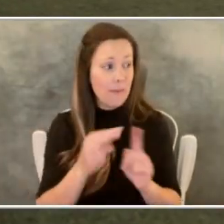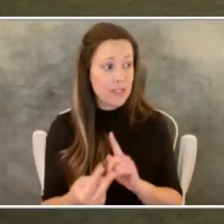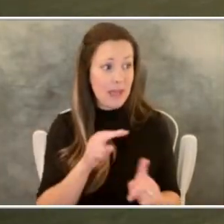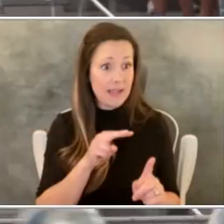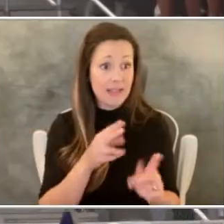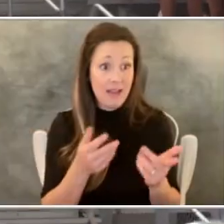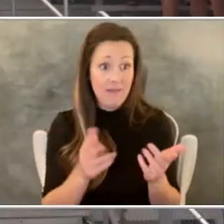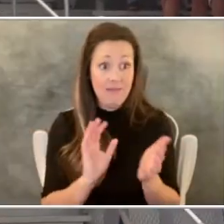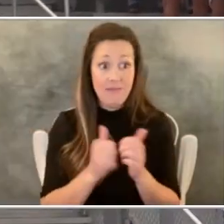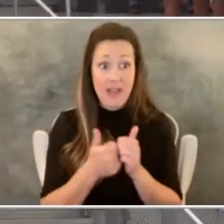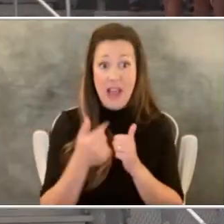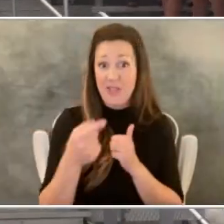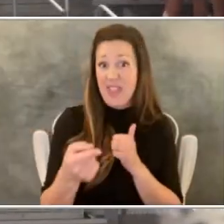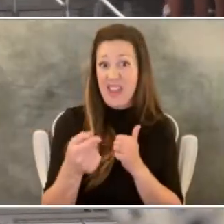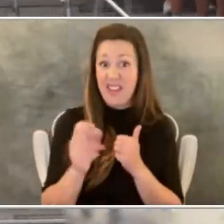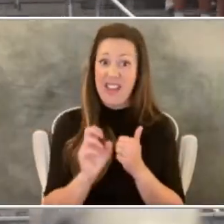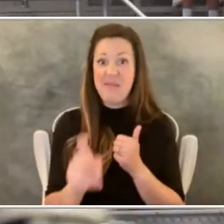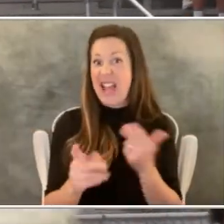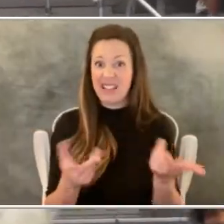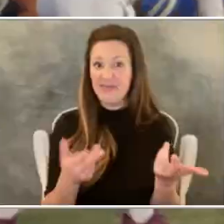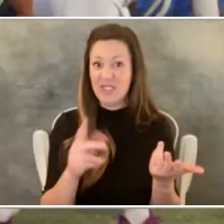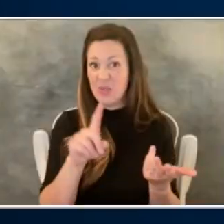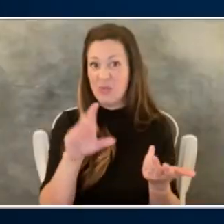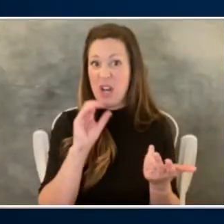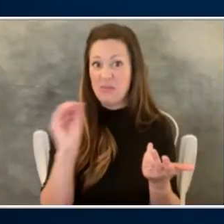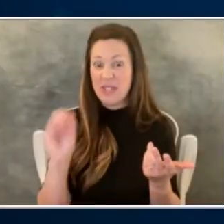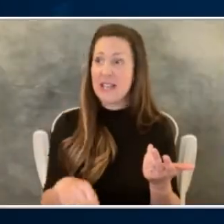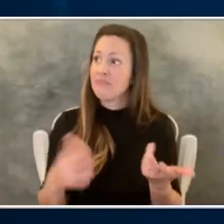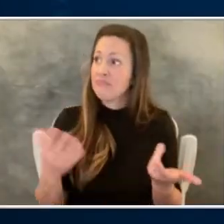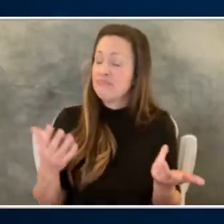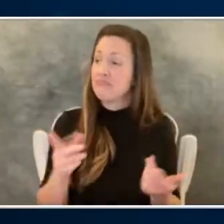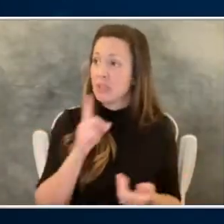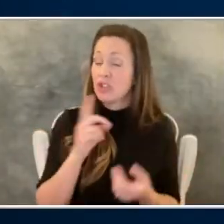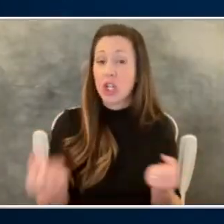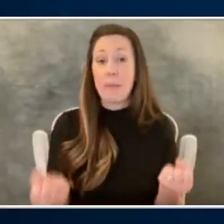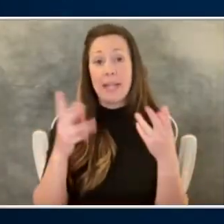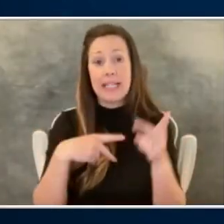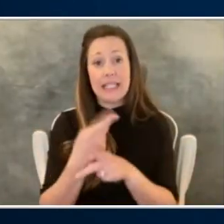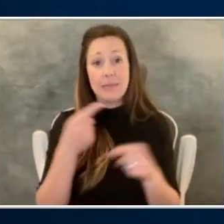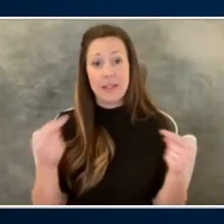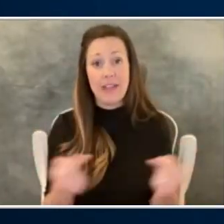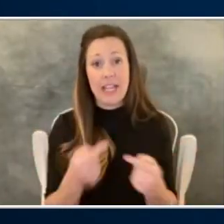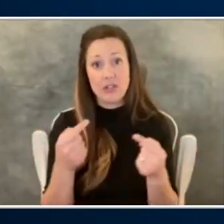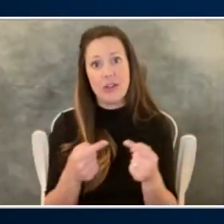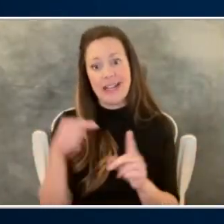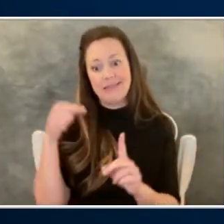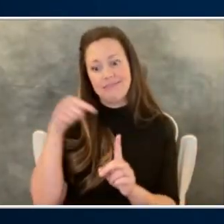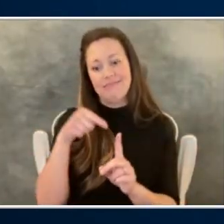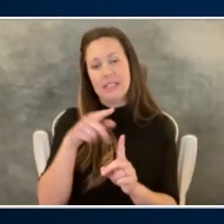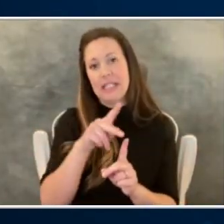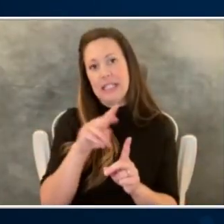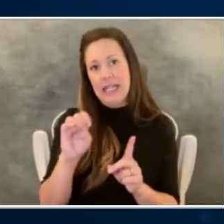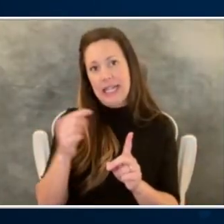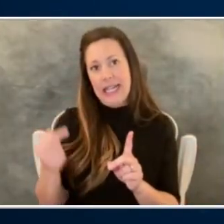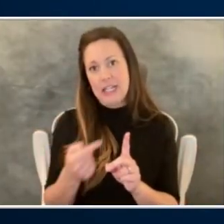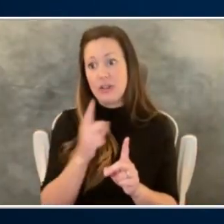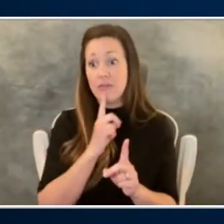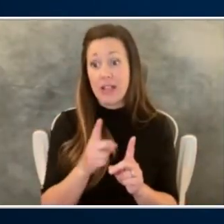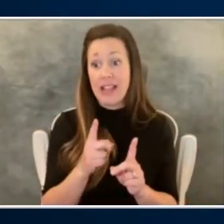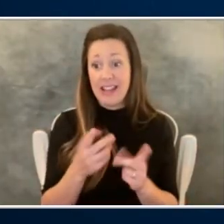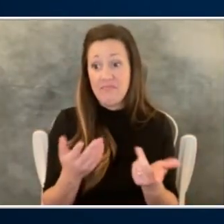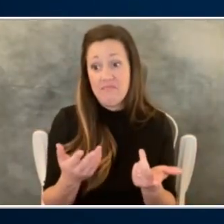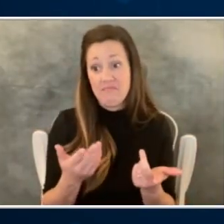close? Oh, sure. I mean, so many of the types of injuries, particularly knee injuries that we see, it's fully reasonable to